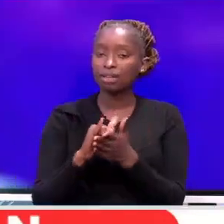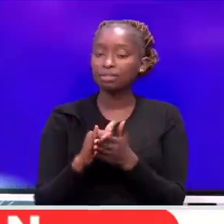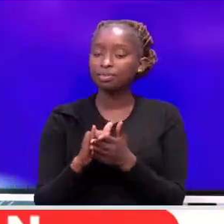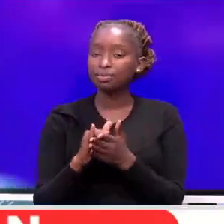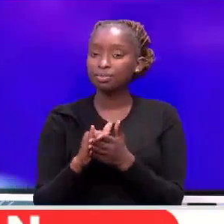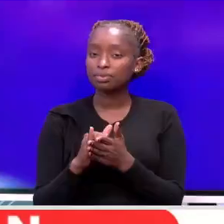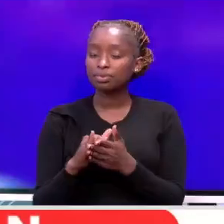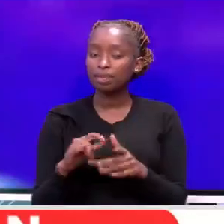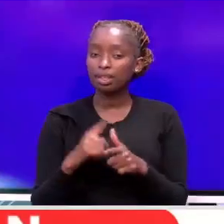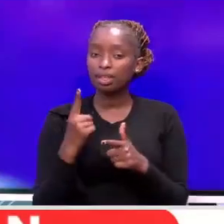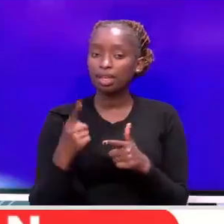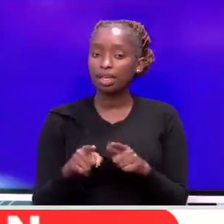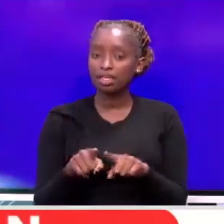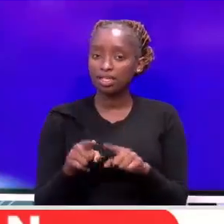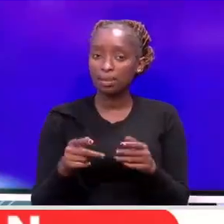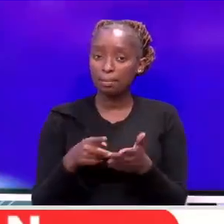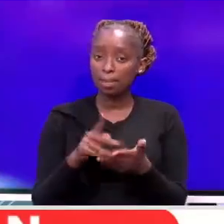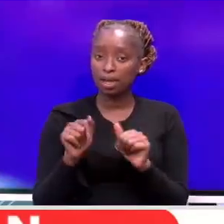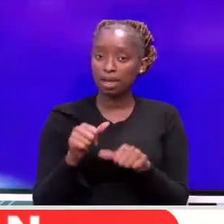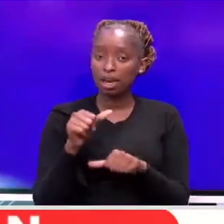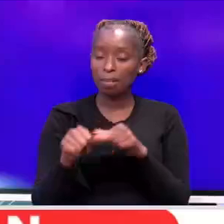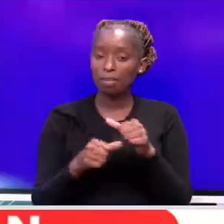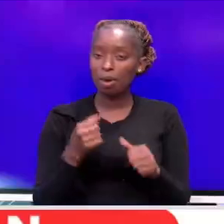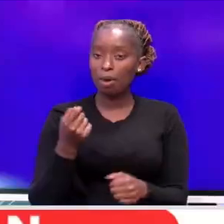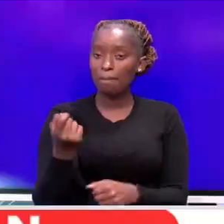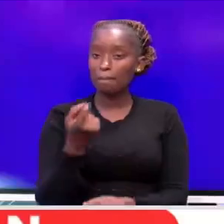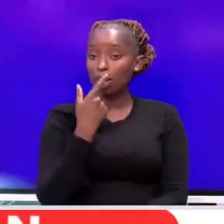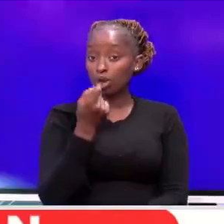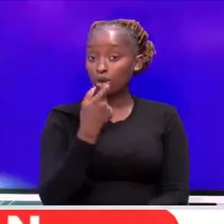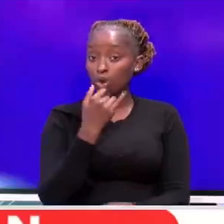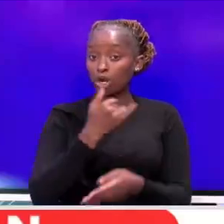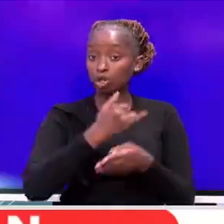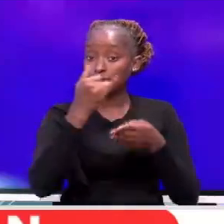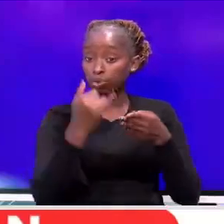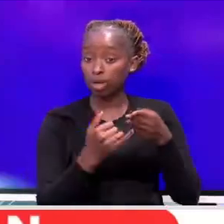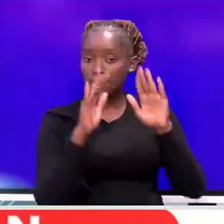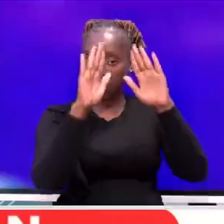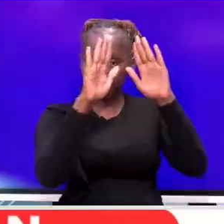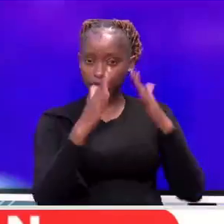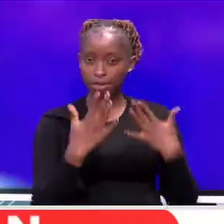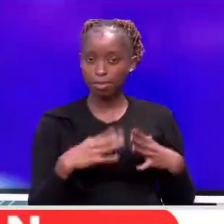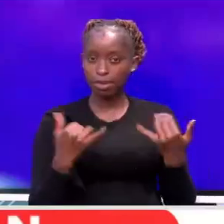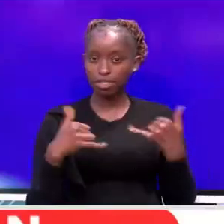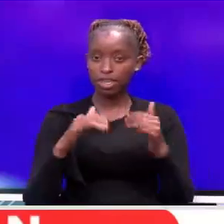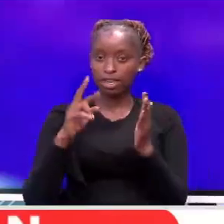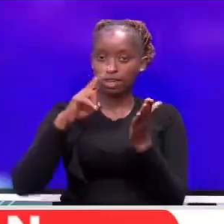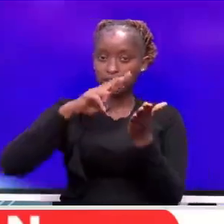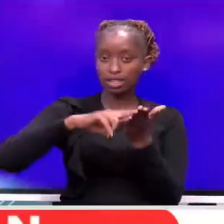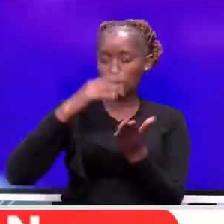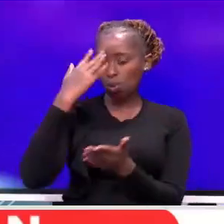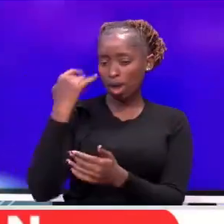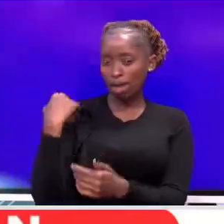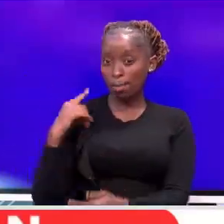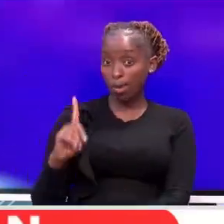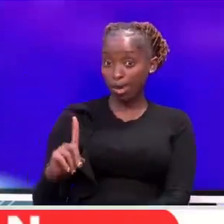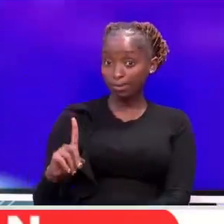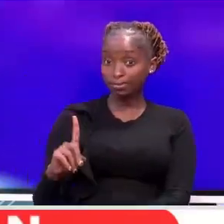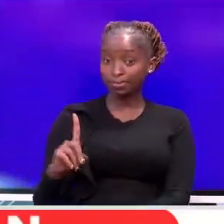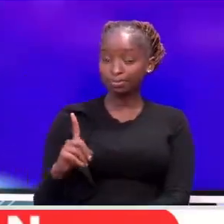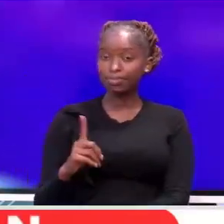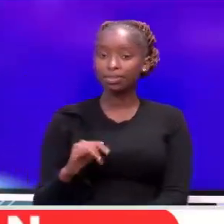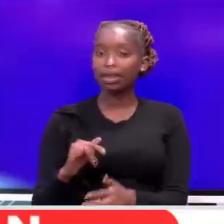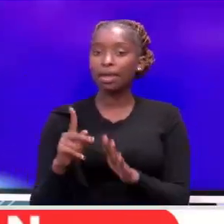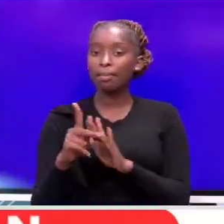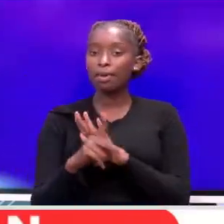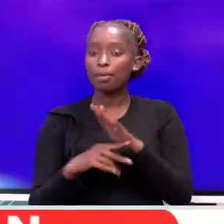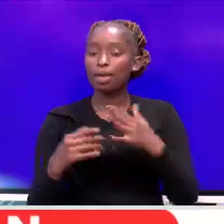also pay for their medical insurance. It's important for people to register because, one, the primary